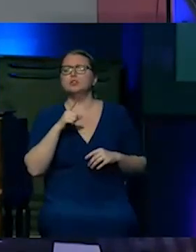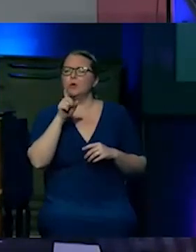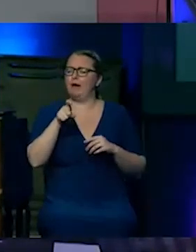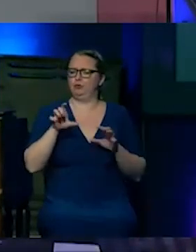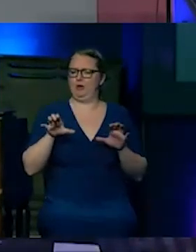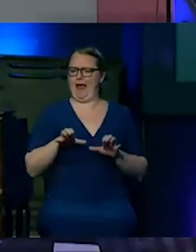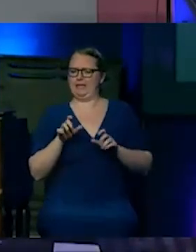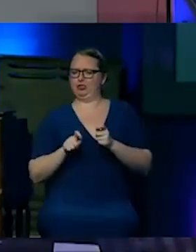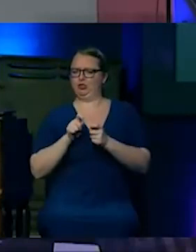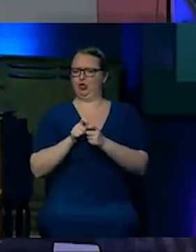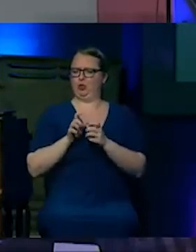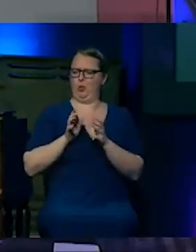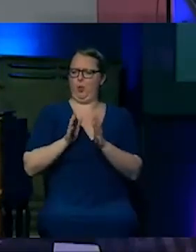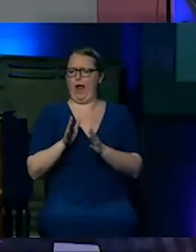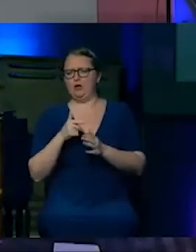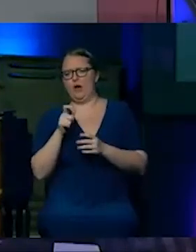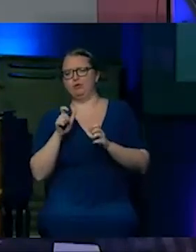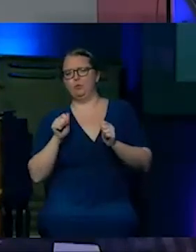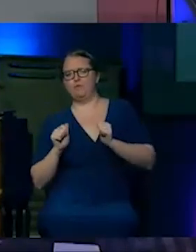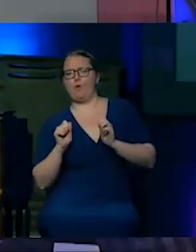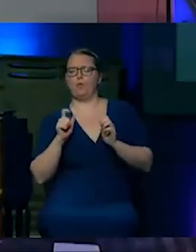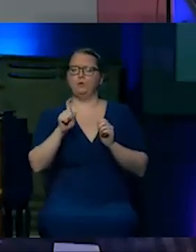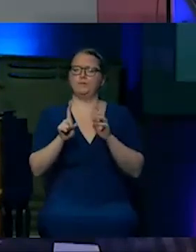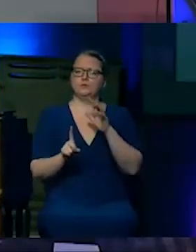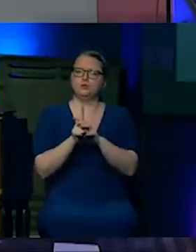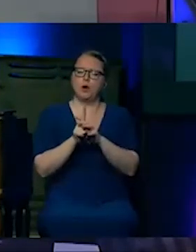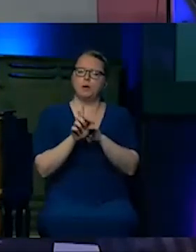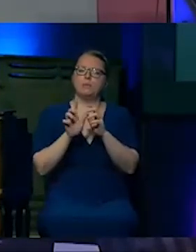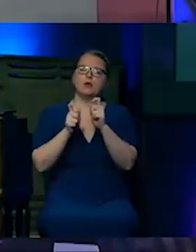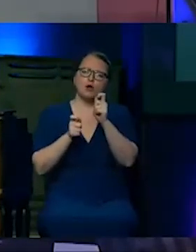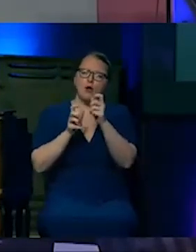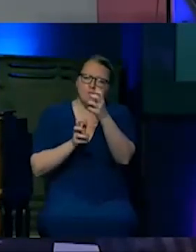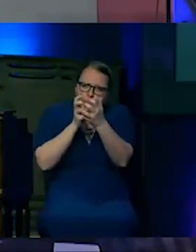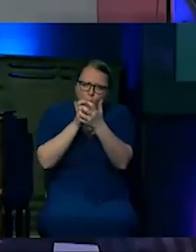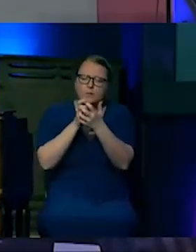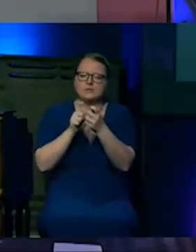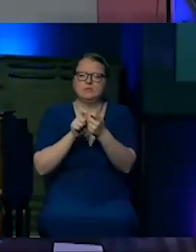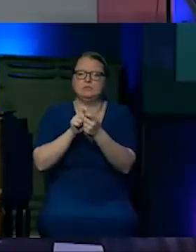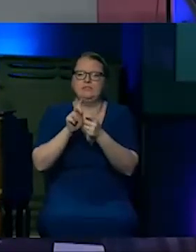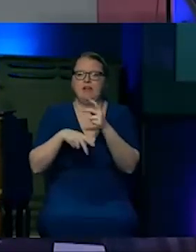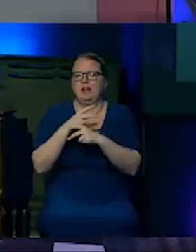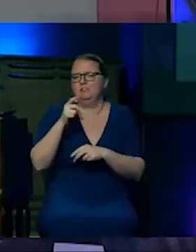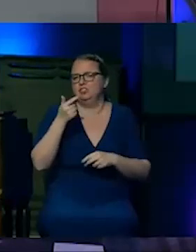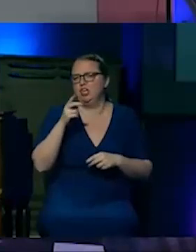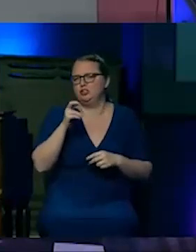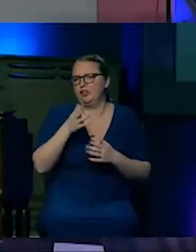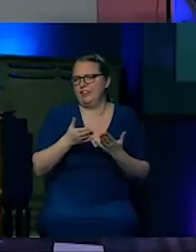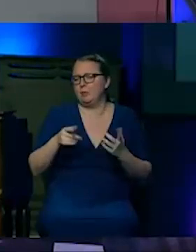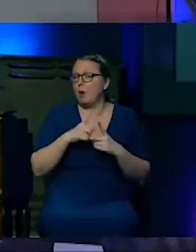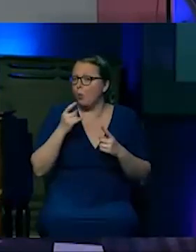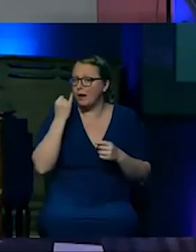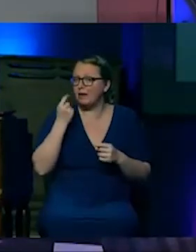act a certain way. You have to perform. You have to show up, conforming to certain gender things. But what if we